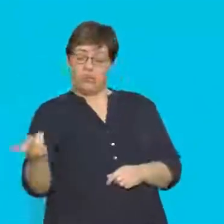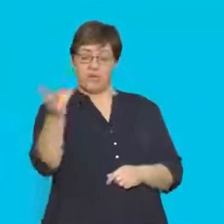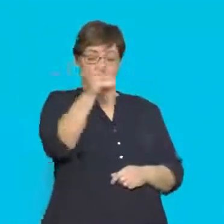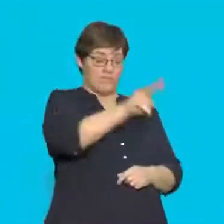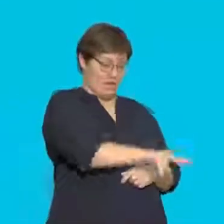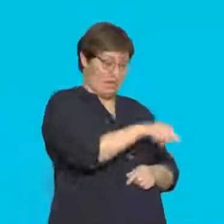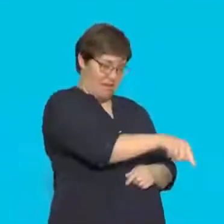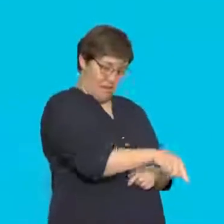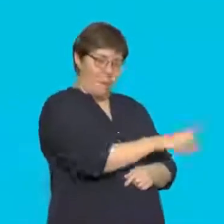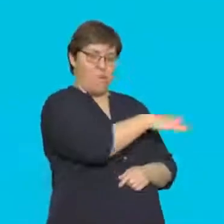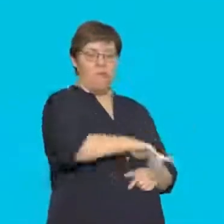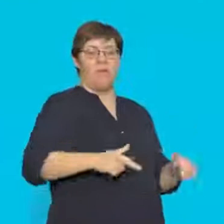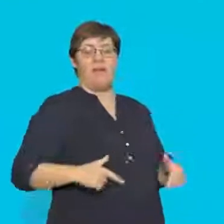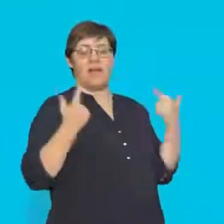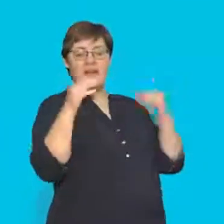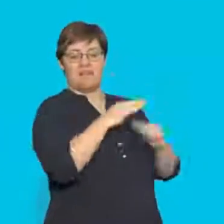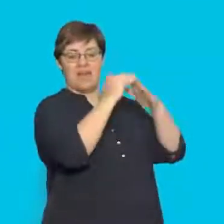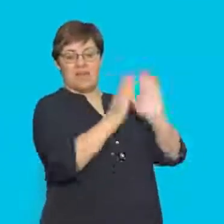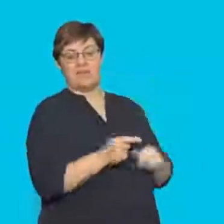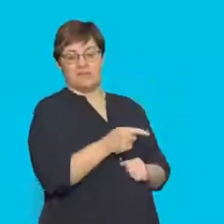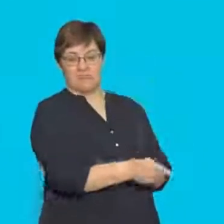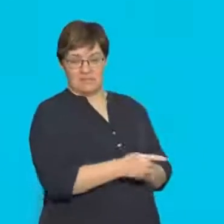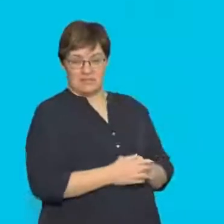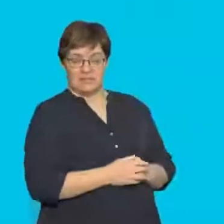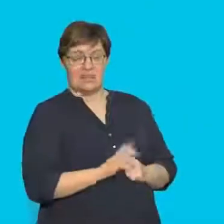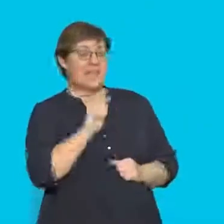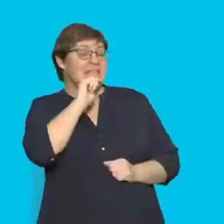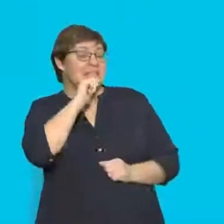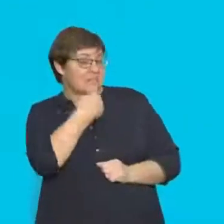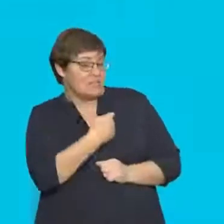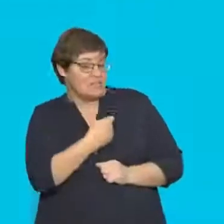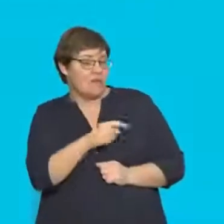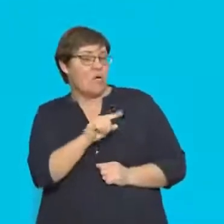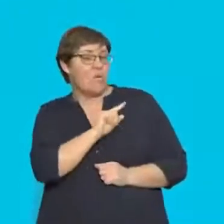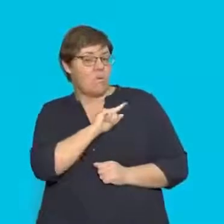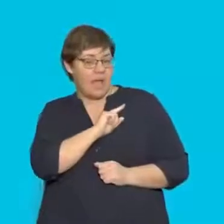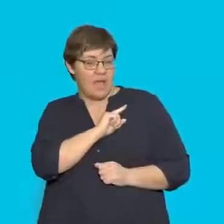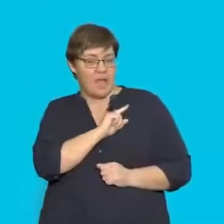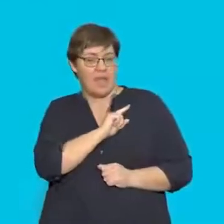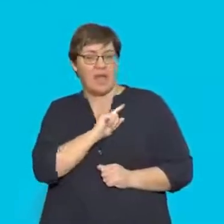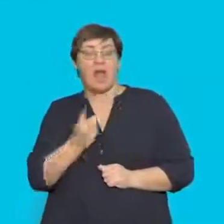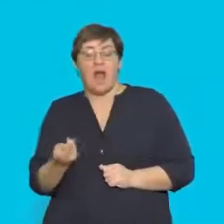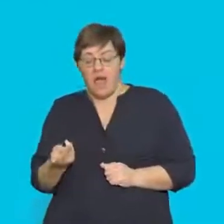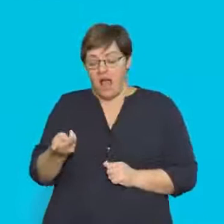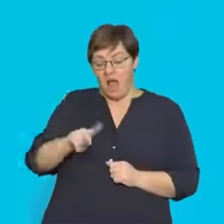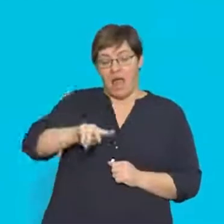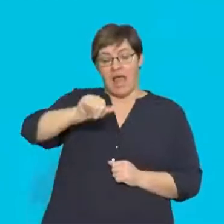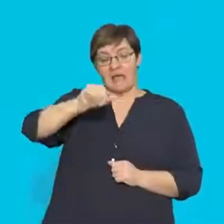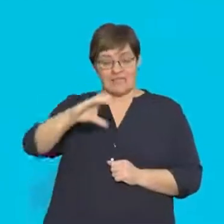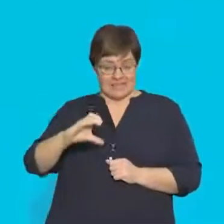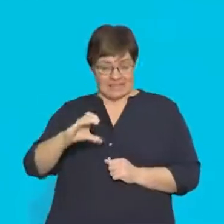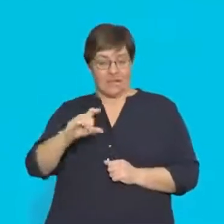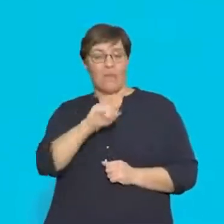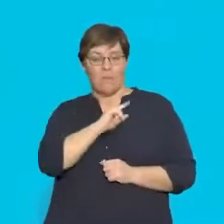it closer to where everyone is living. And the secret of why we like alternating current